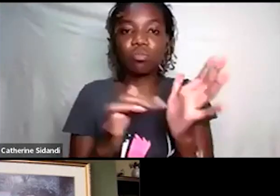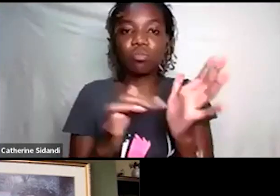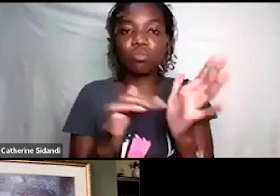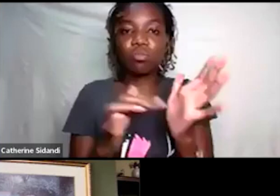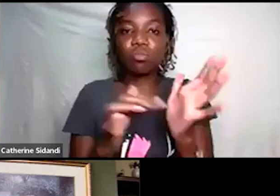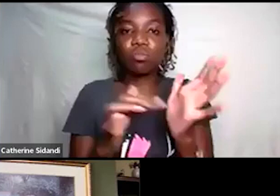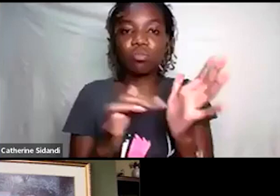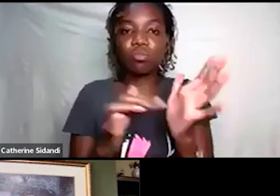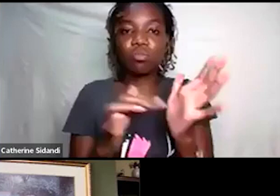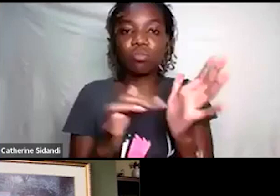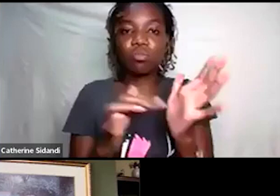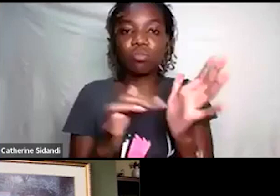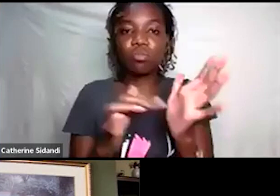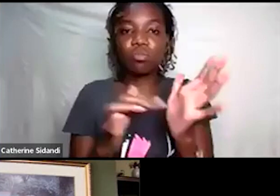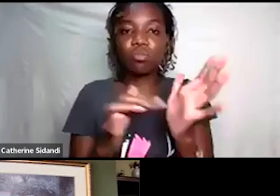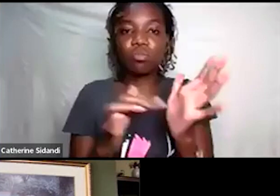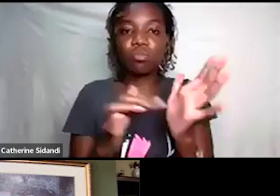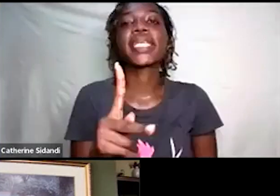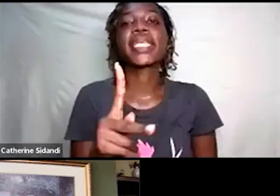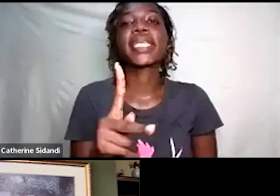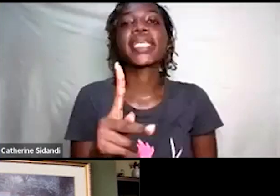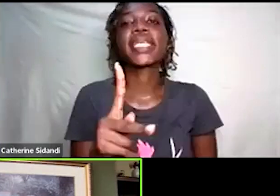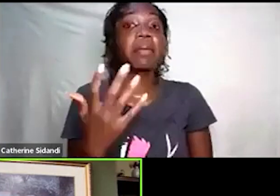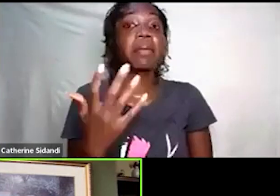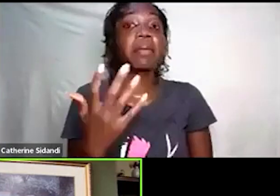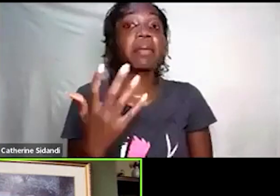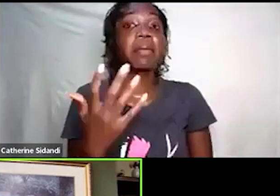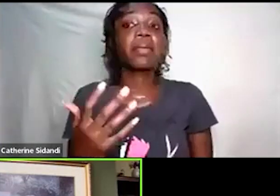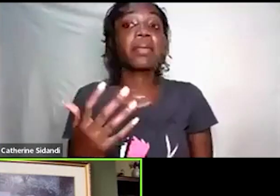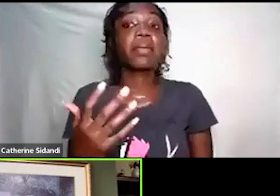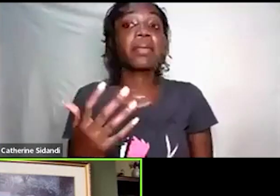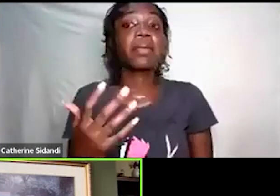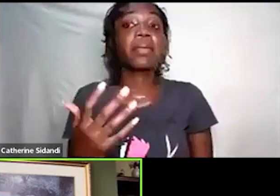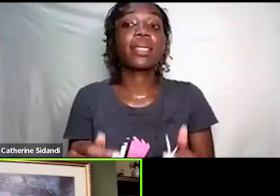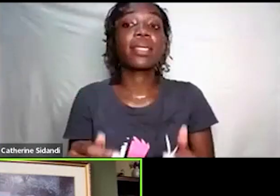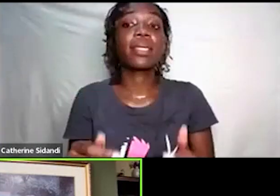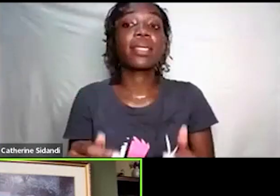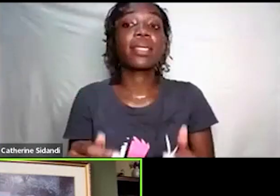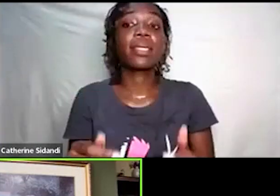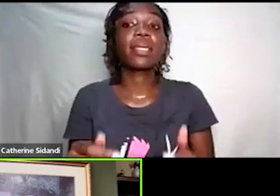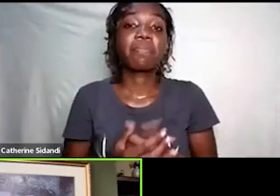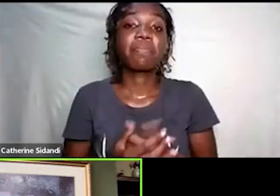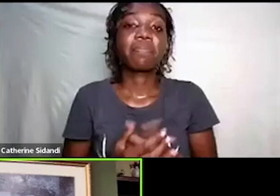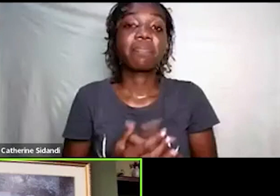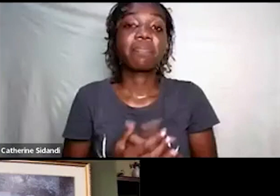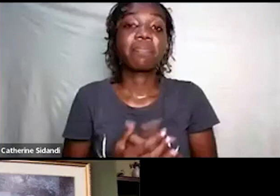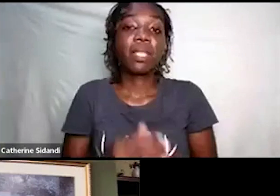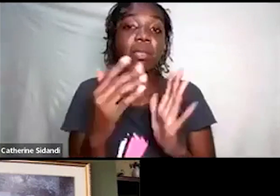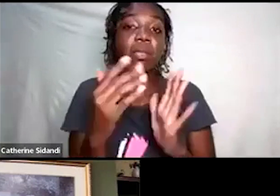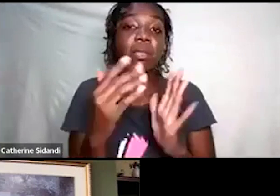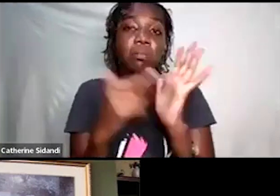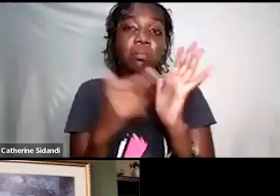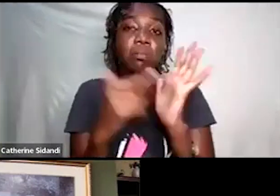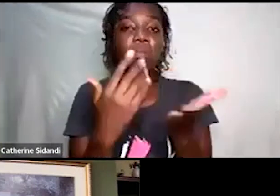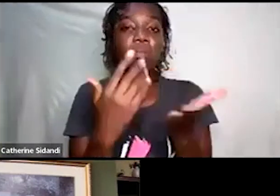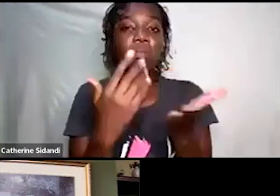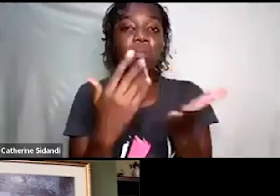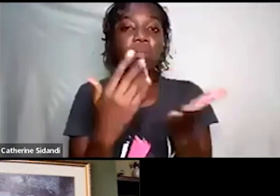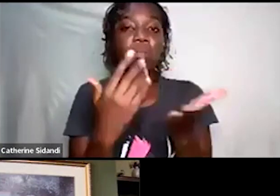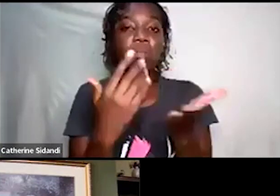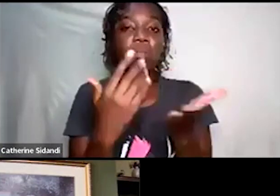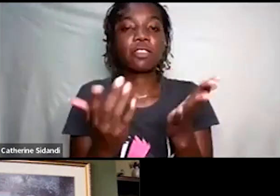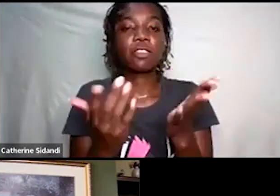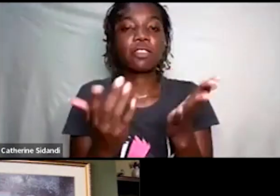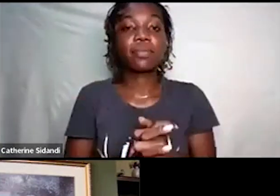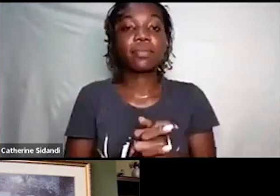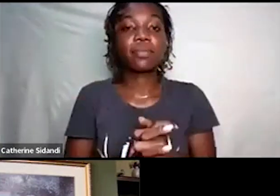Okay, I think the gadgets are playing tricks. Yeah, they might have accidentally played it, pressed the hand, yeah. So